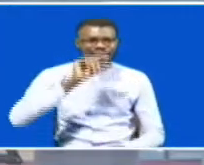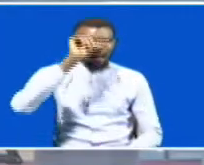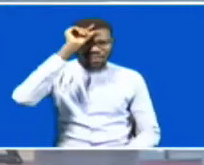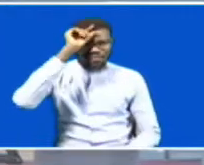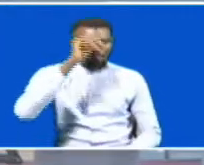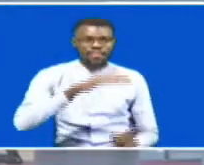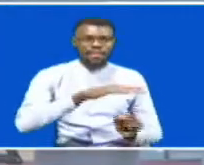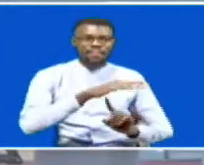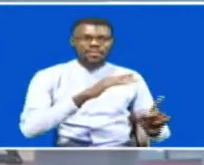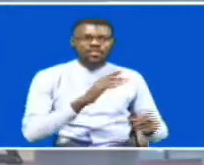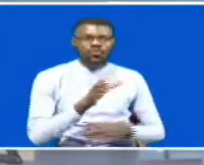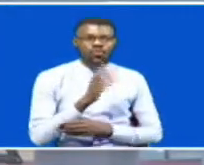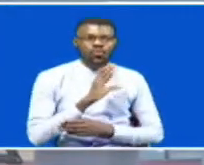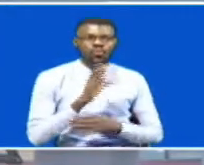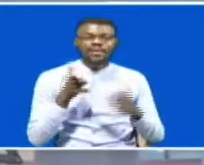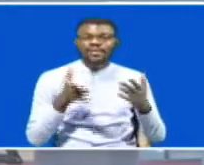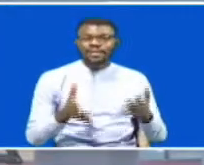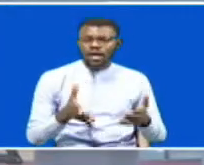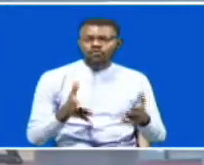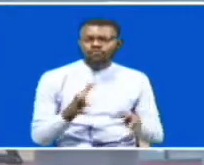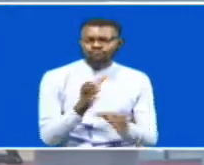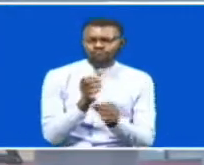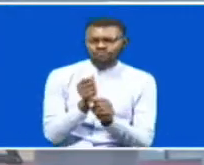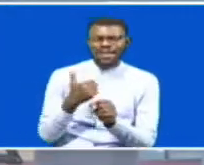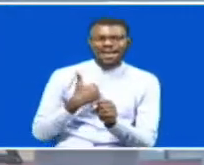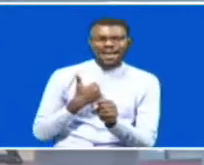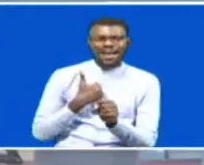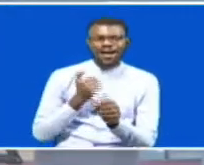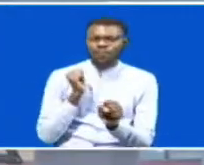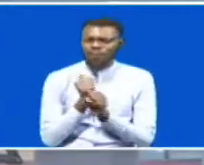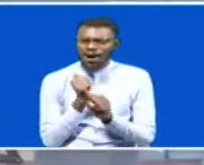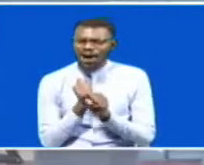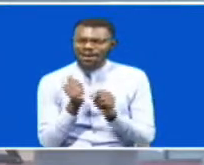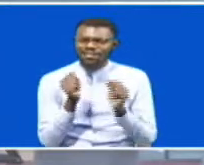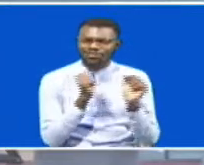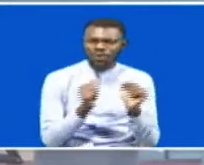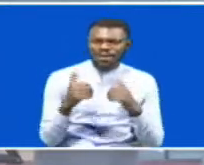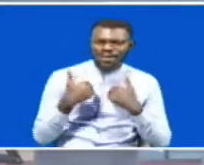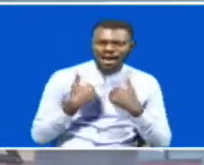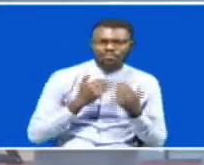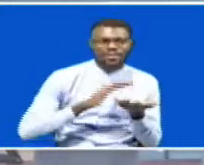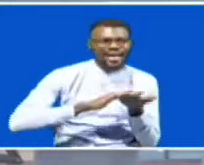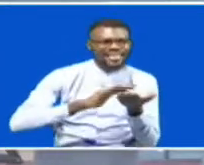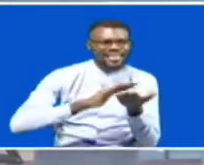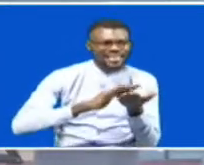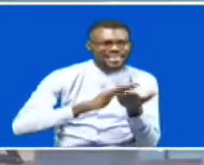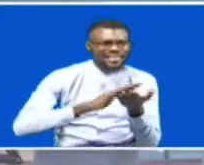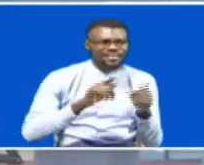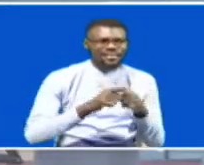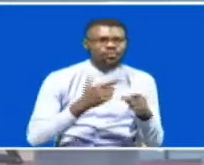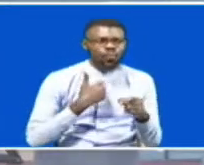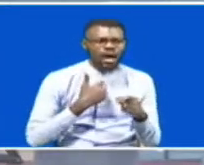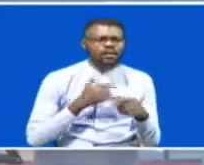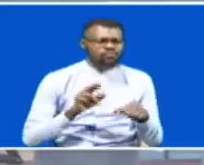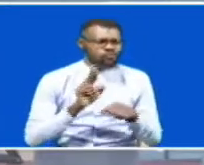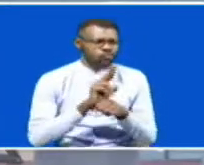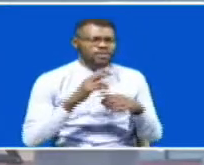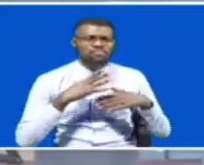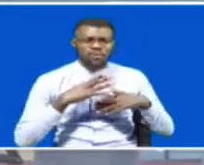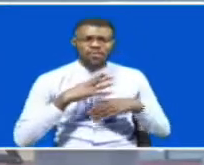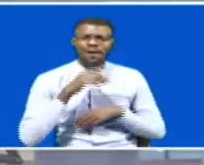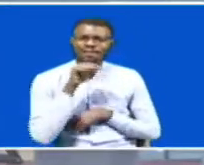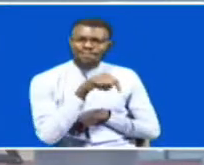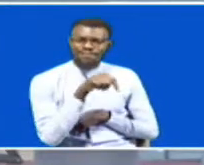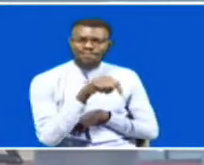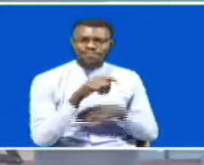the Ministry of Water has expressed confidence in its clean strategy that leverages use of communities living along the river